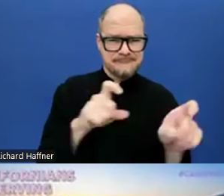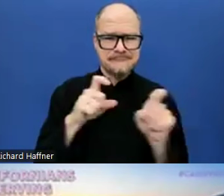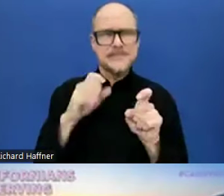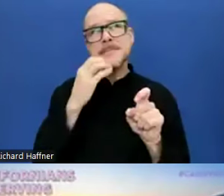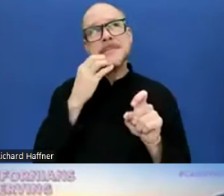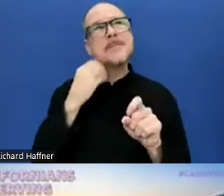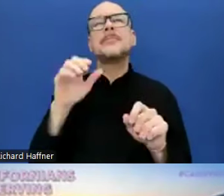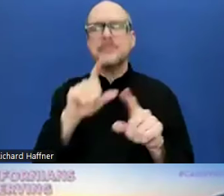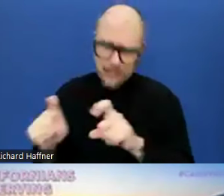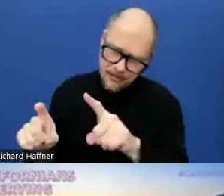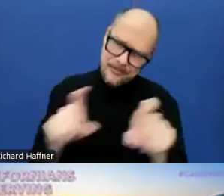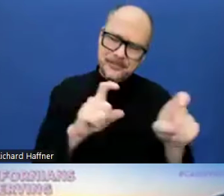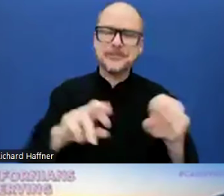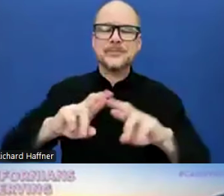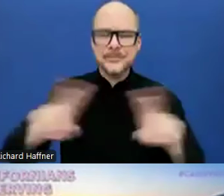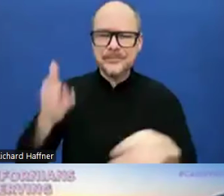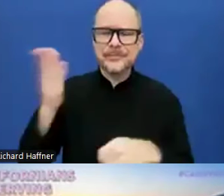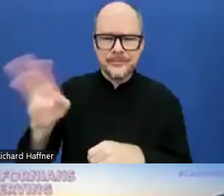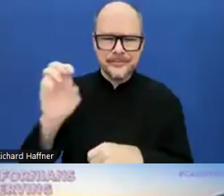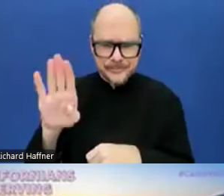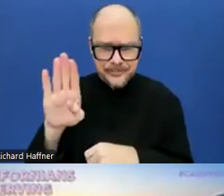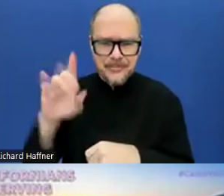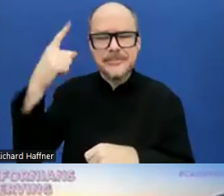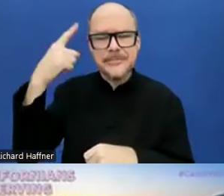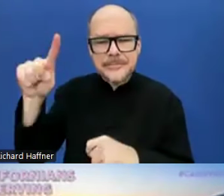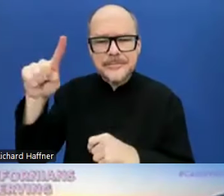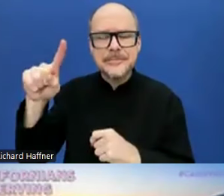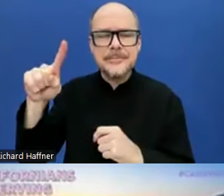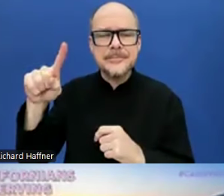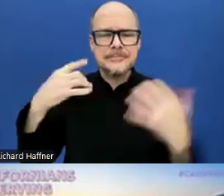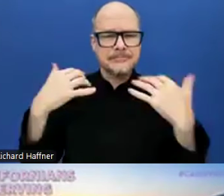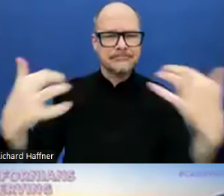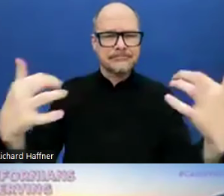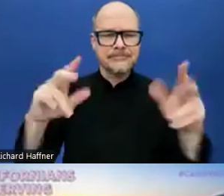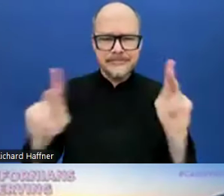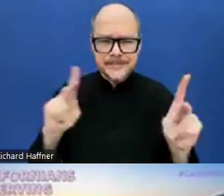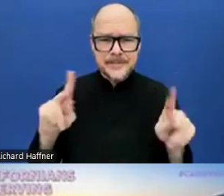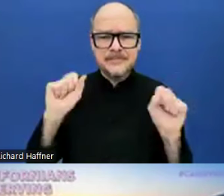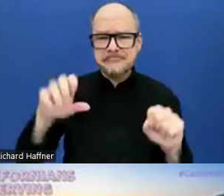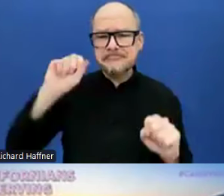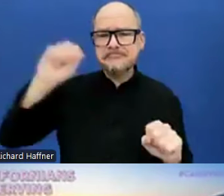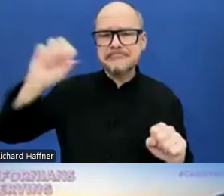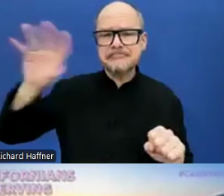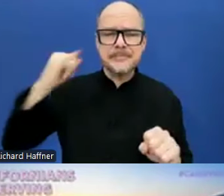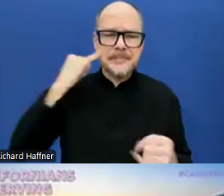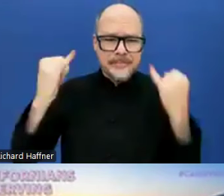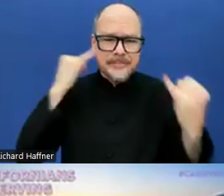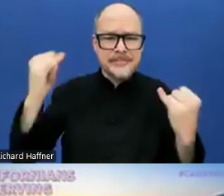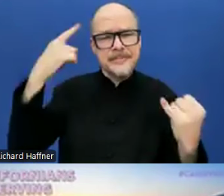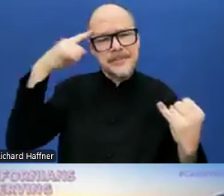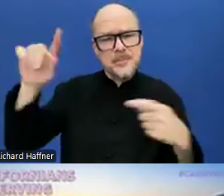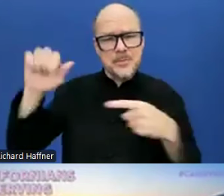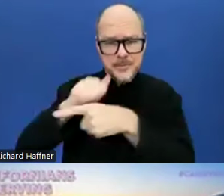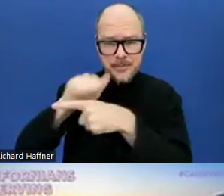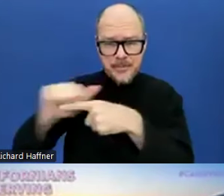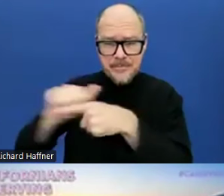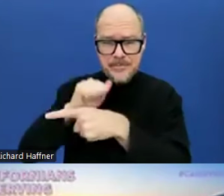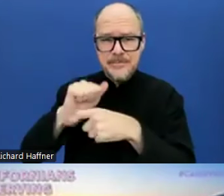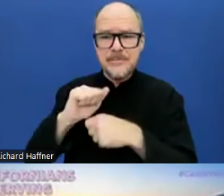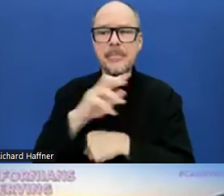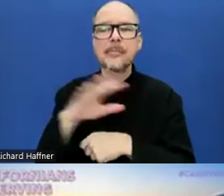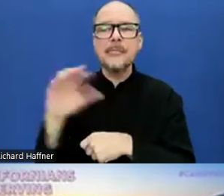a survey available on its website for the public to submit ideas for training. And